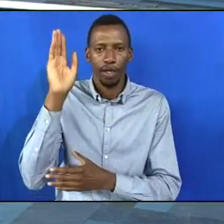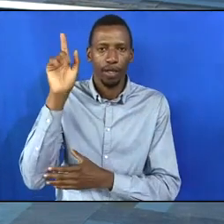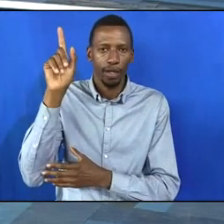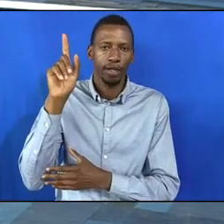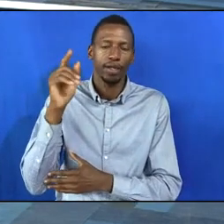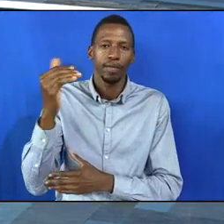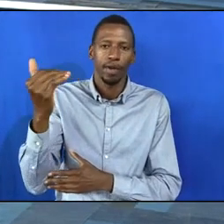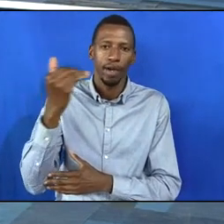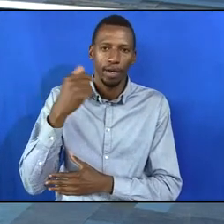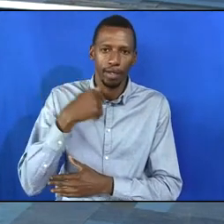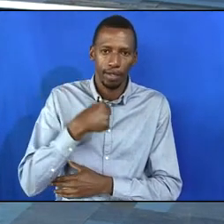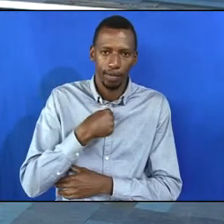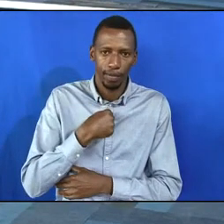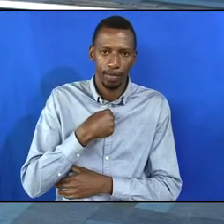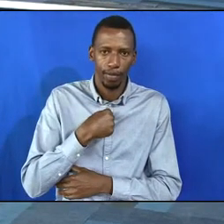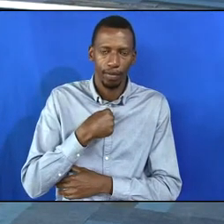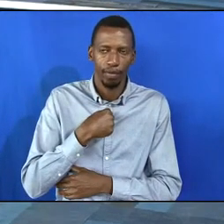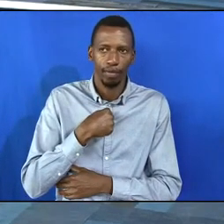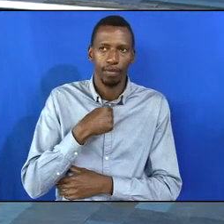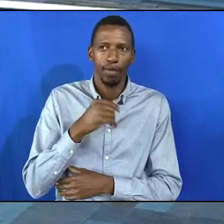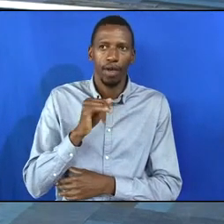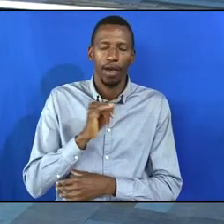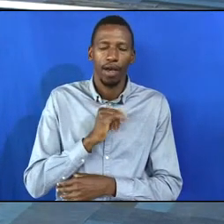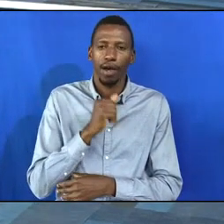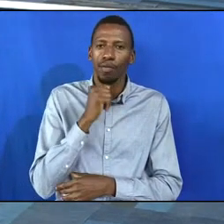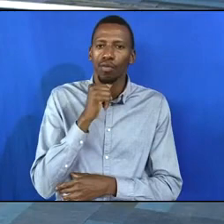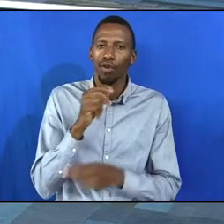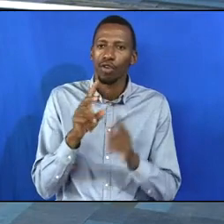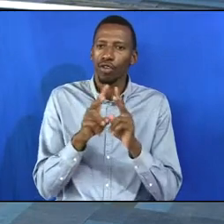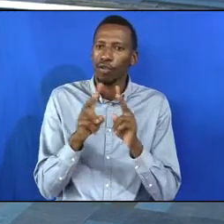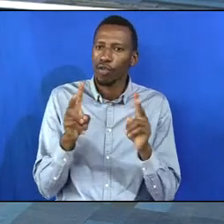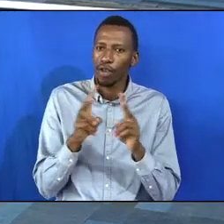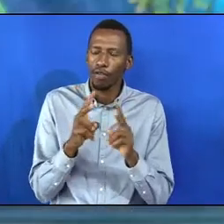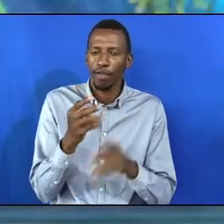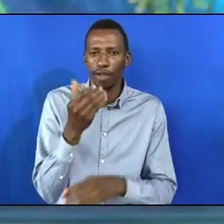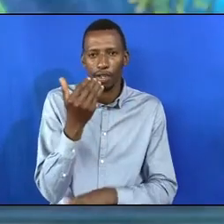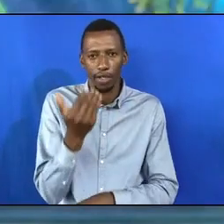am not too young to go